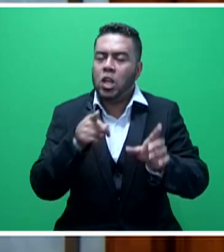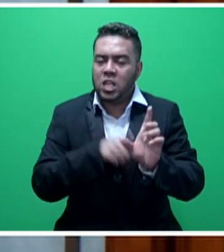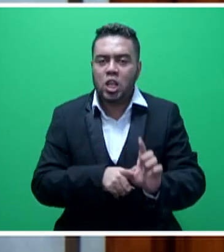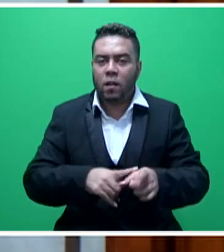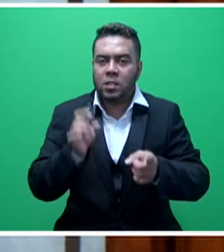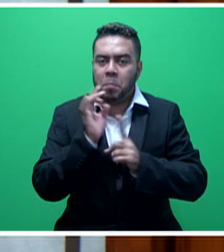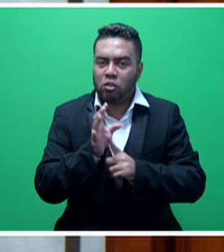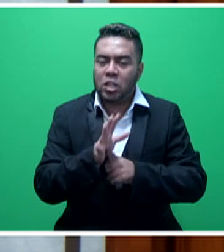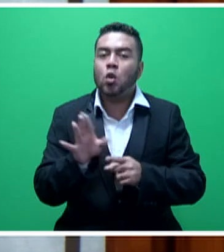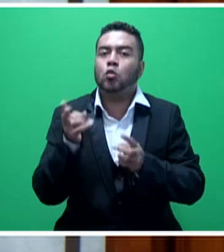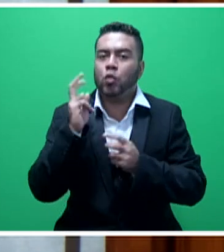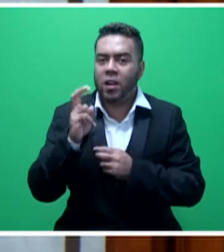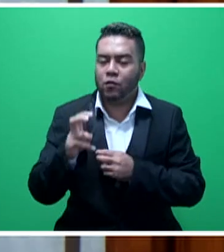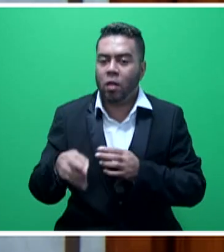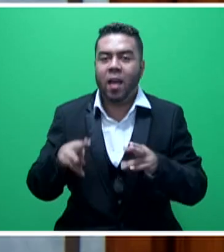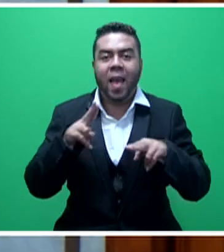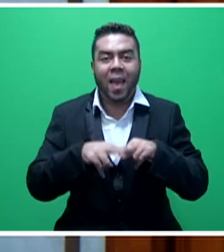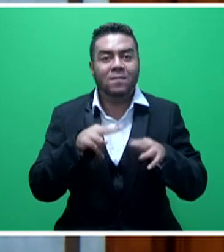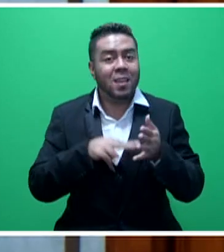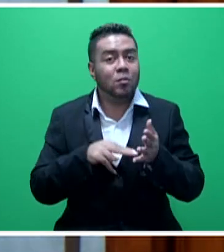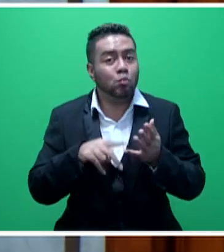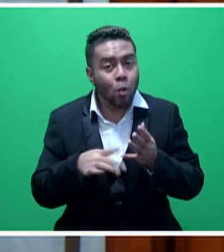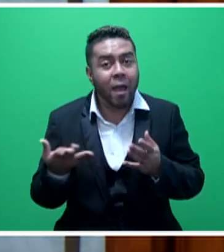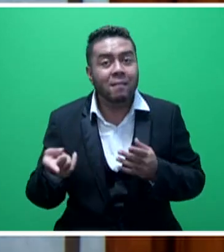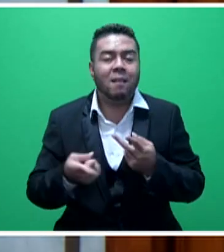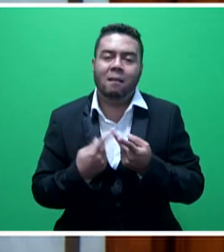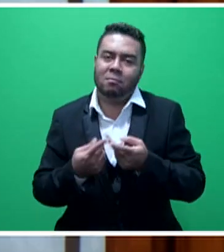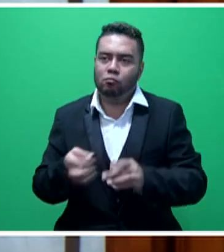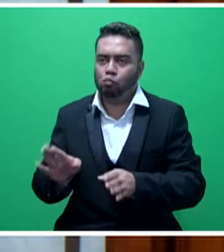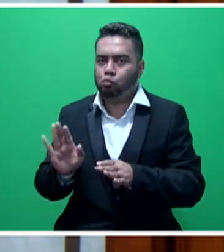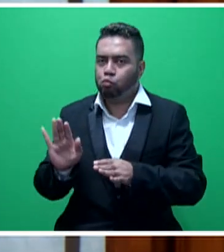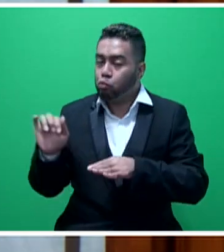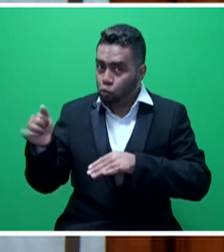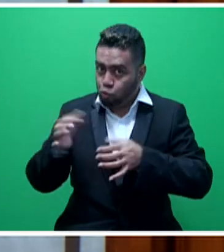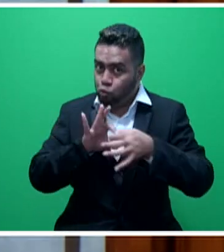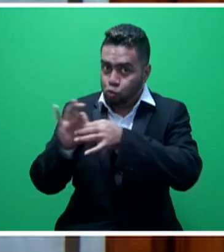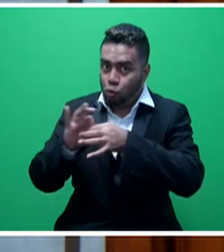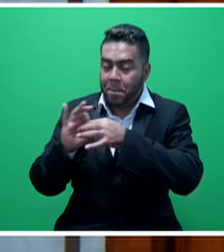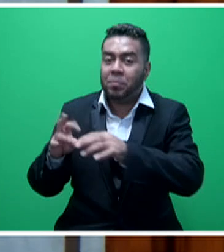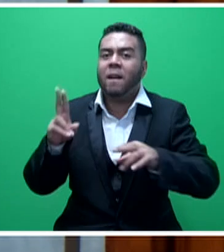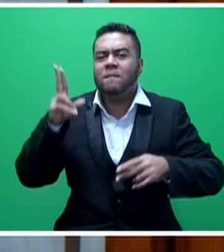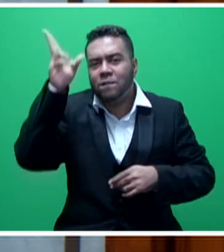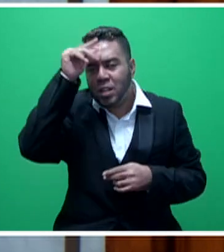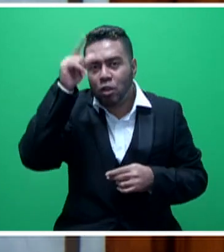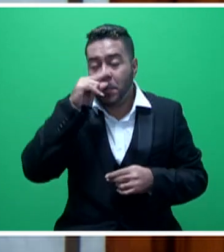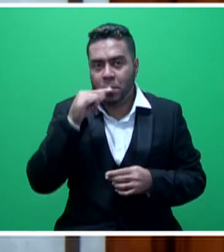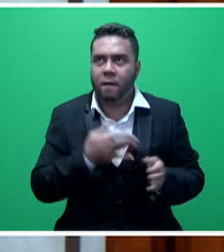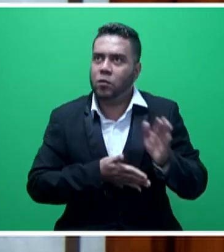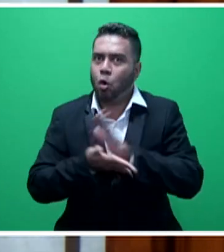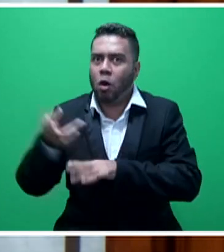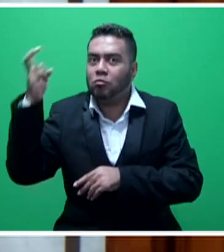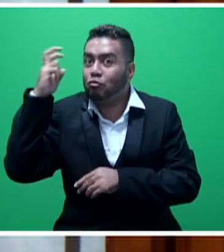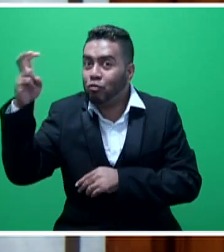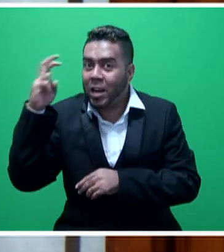in Fiji through the Fijian National University and abroad, Fijian medical specialists have come back to set